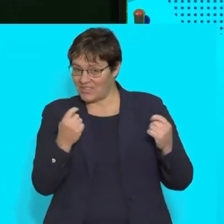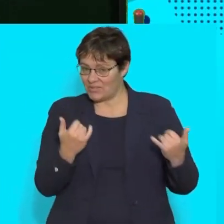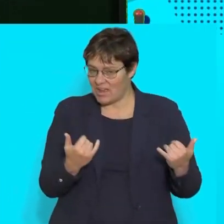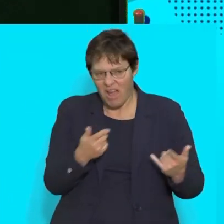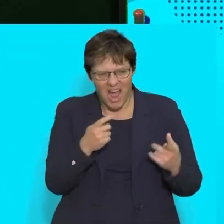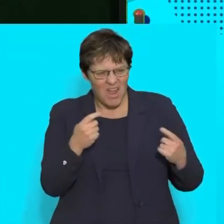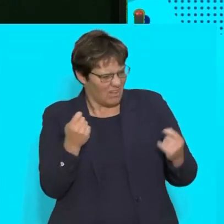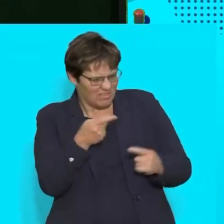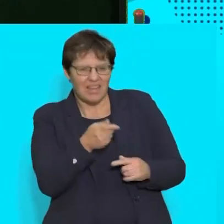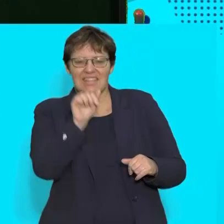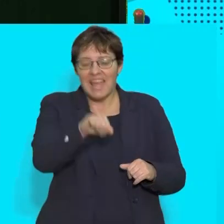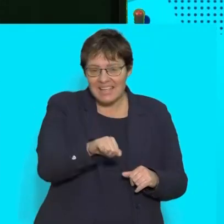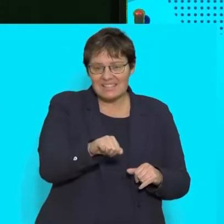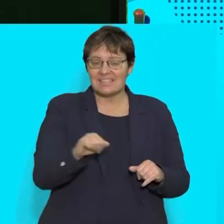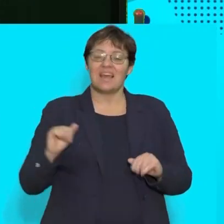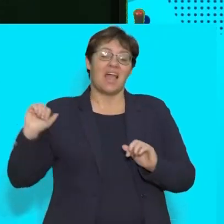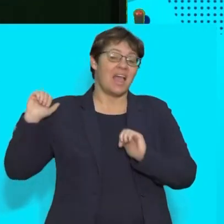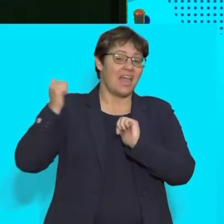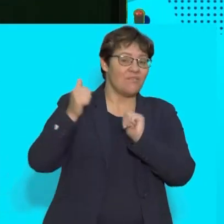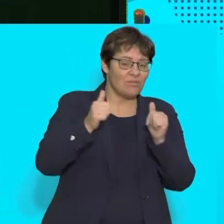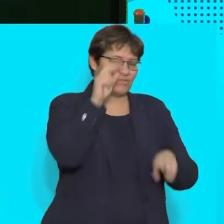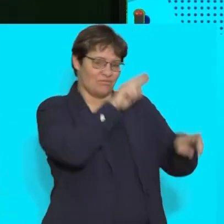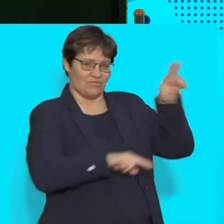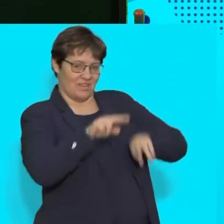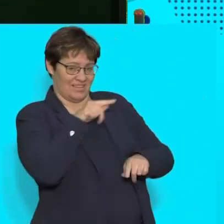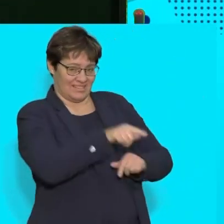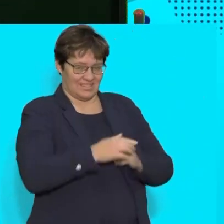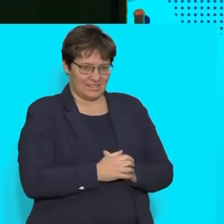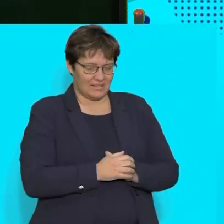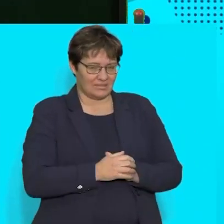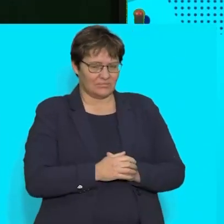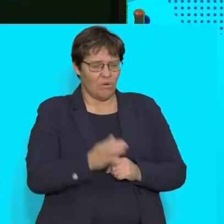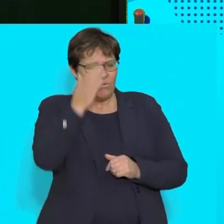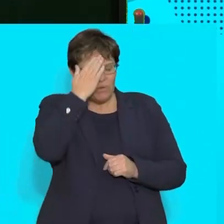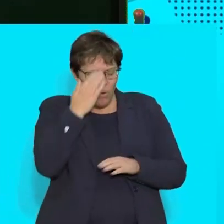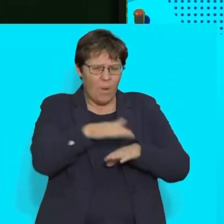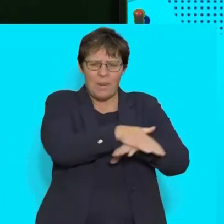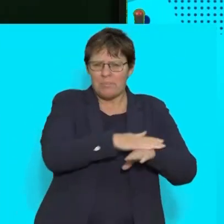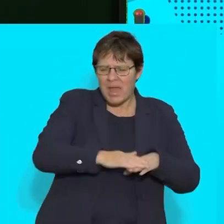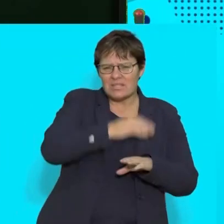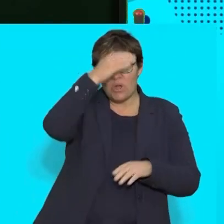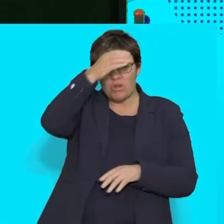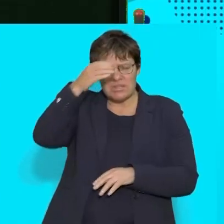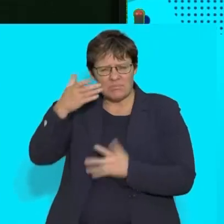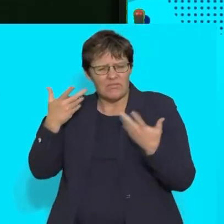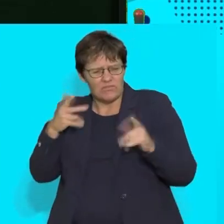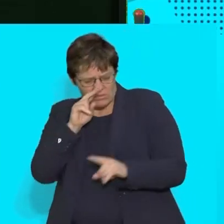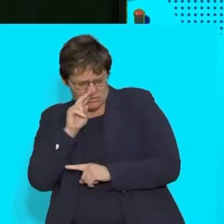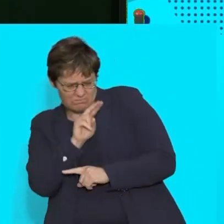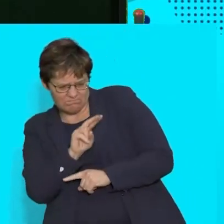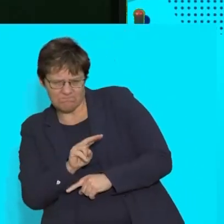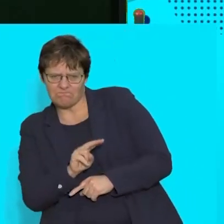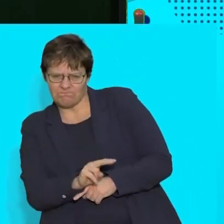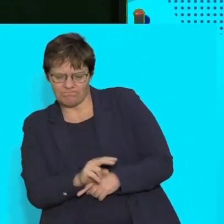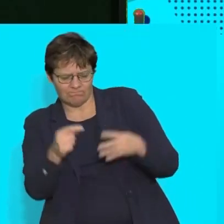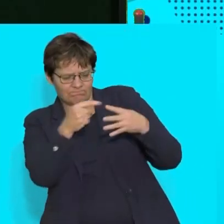looking at? We're looking at revising evolution. I know that you guys have spent a lot of time looking at the basic concepts, trying